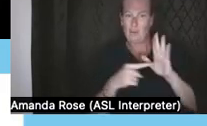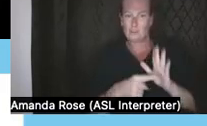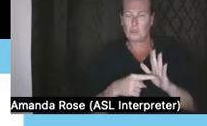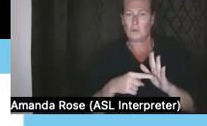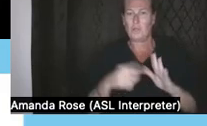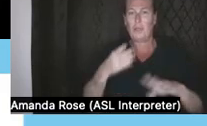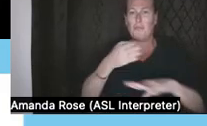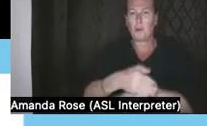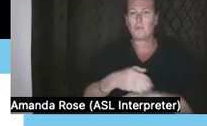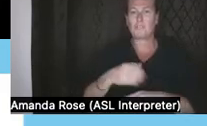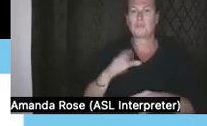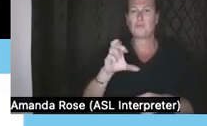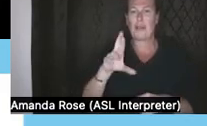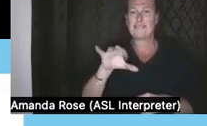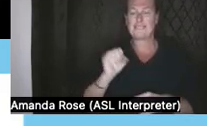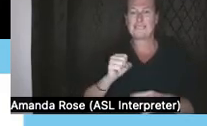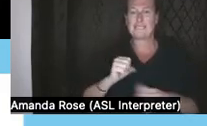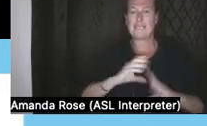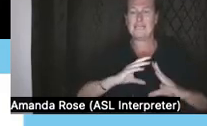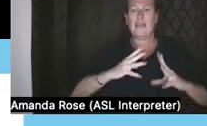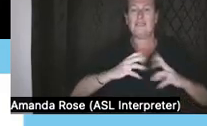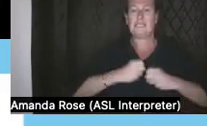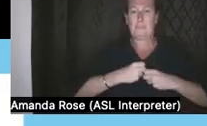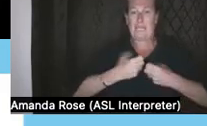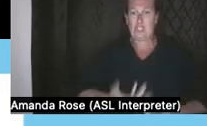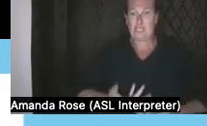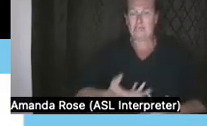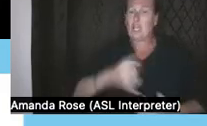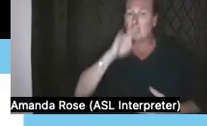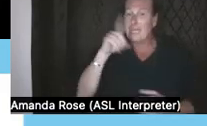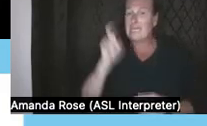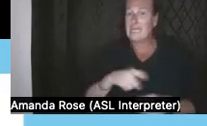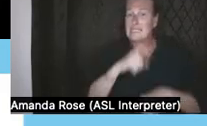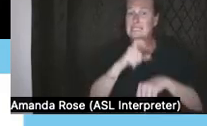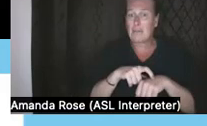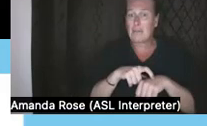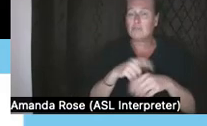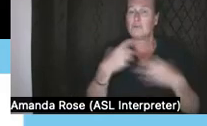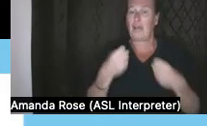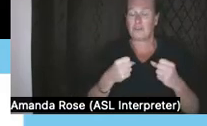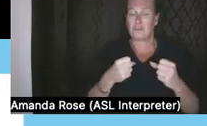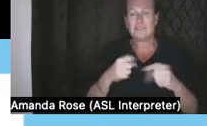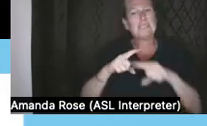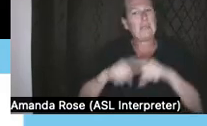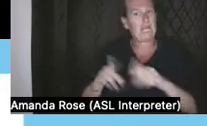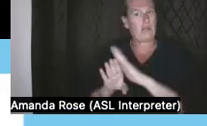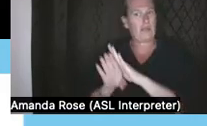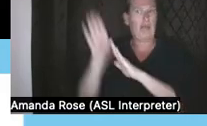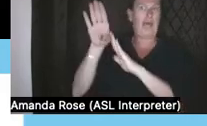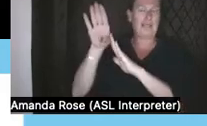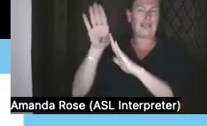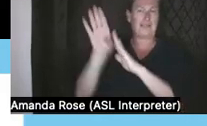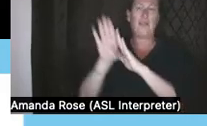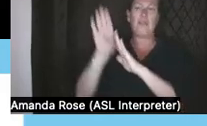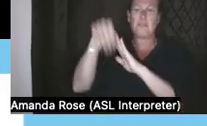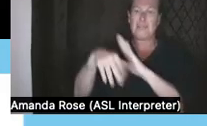depletion. Your kiddos are going to need time to recover. So depending on how high their peak is, they're going to need time to rest and recover.